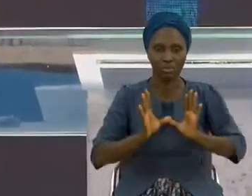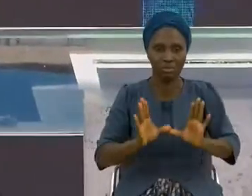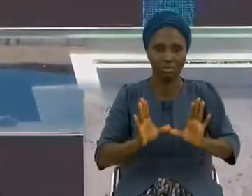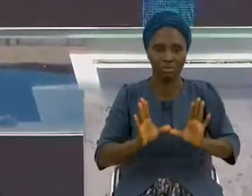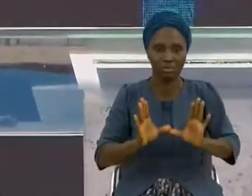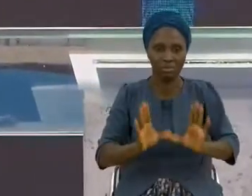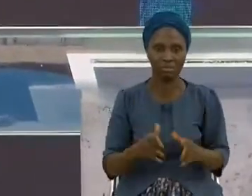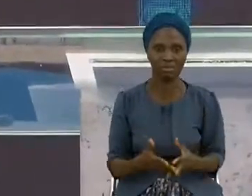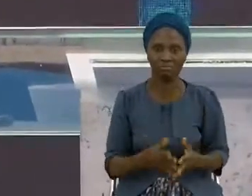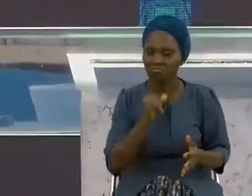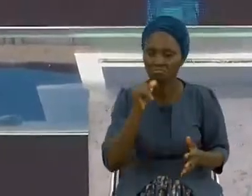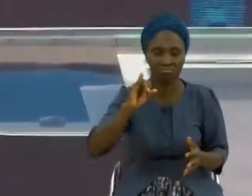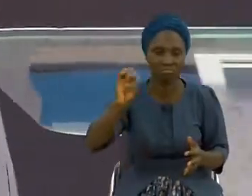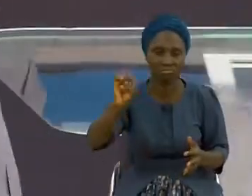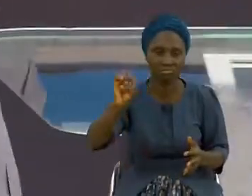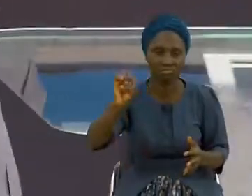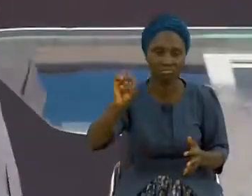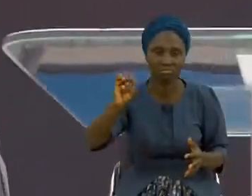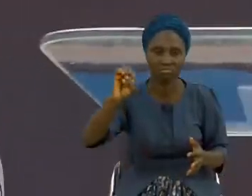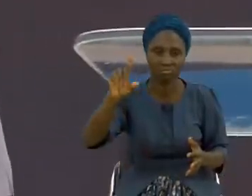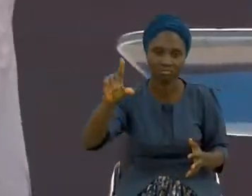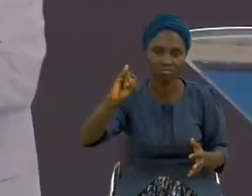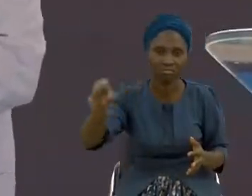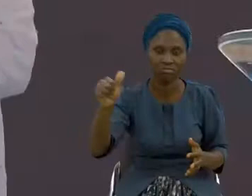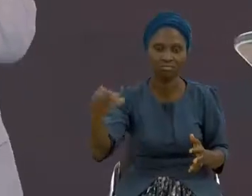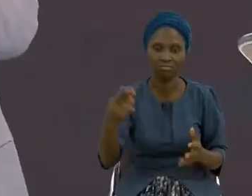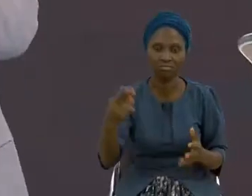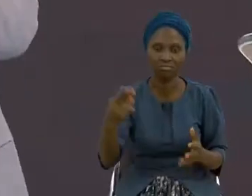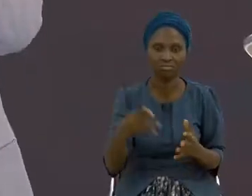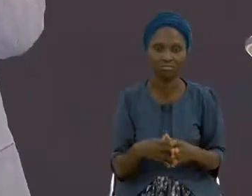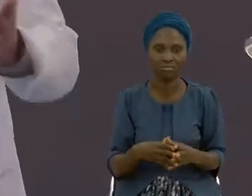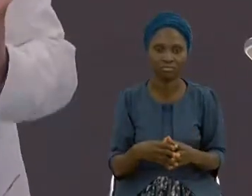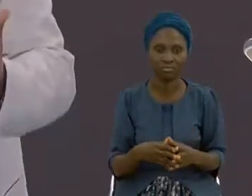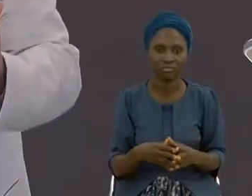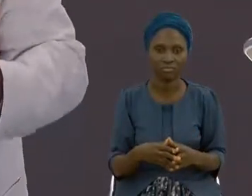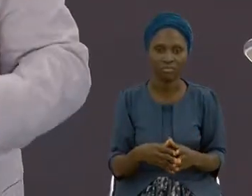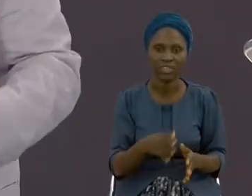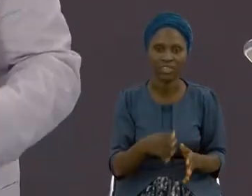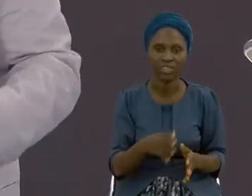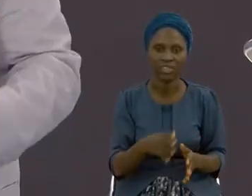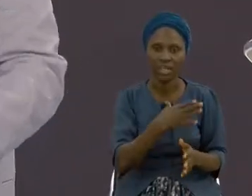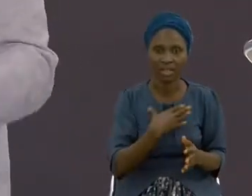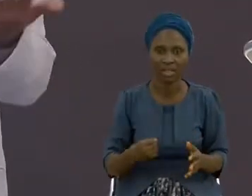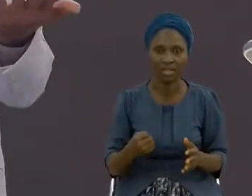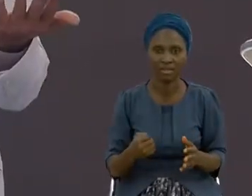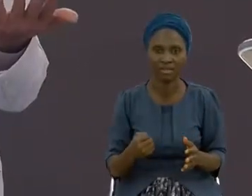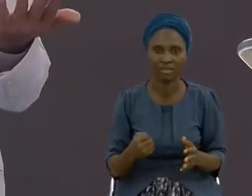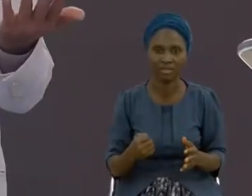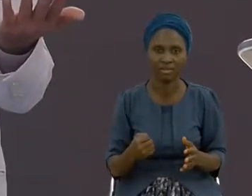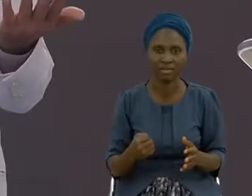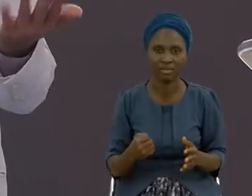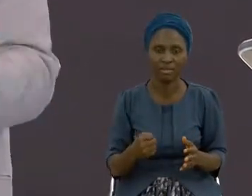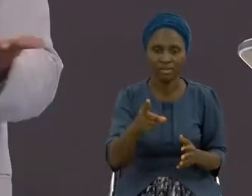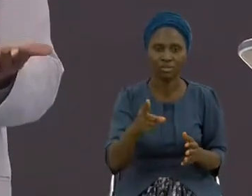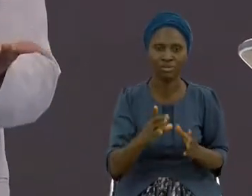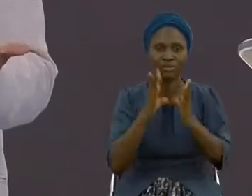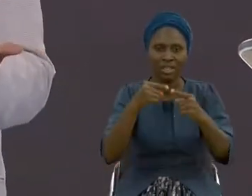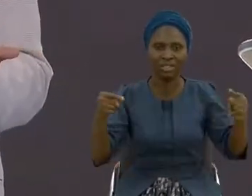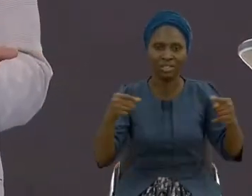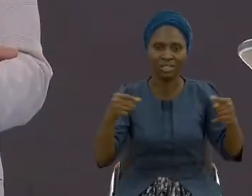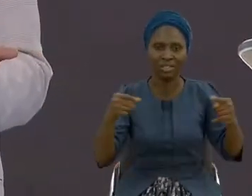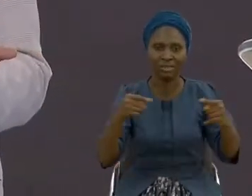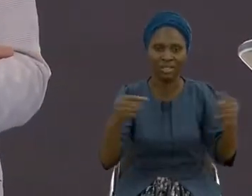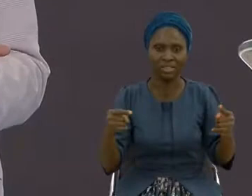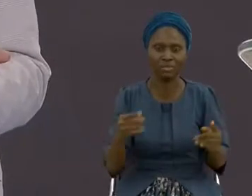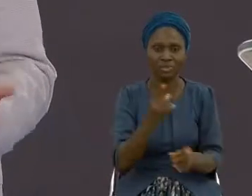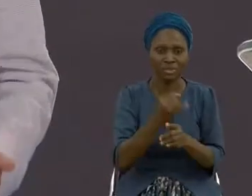anything and you see any enemy enemy imaginary and you cannot go out you cannot do what you